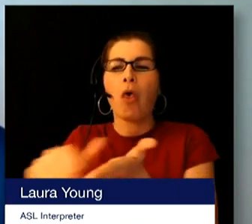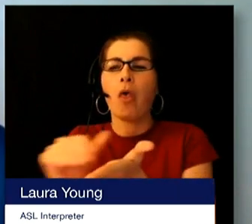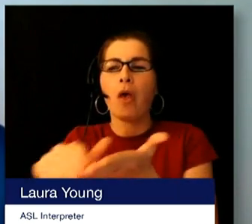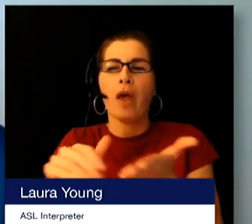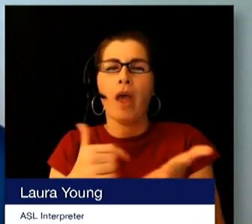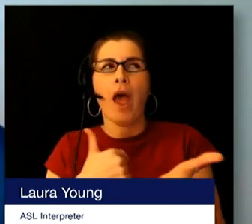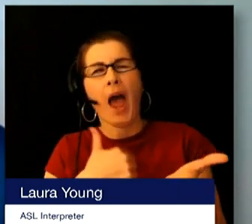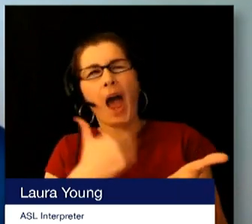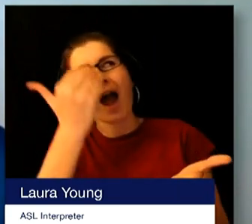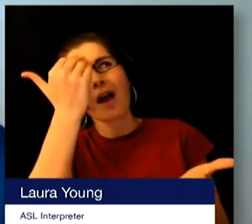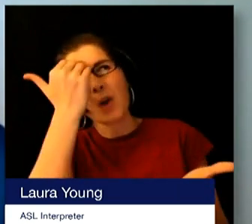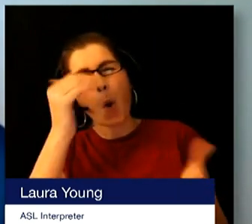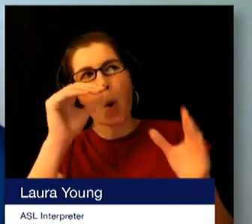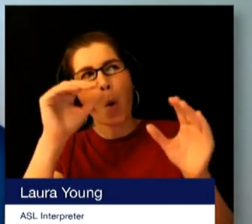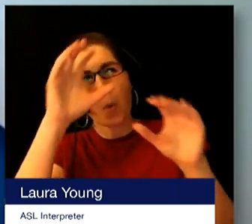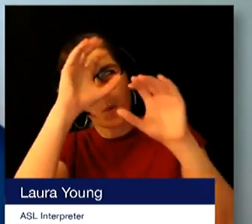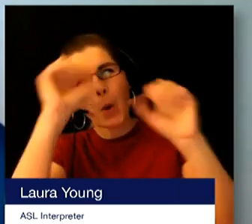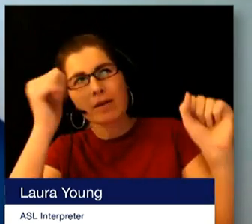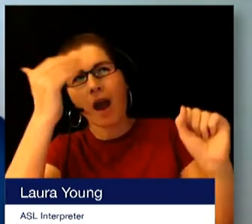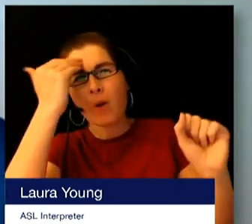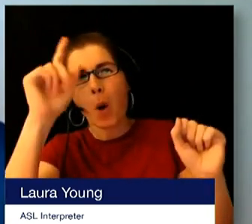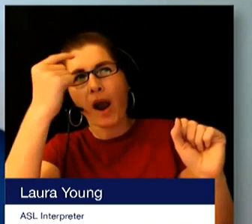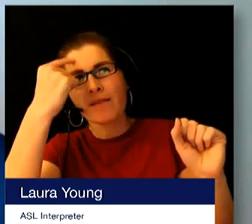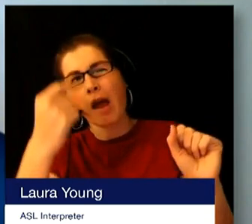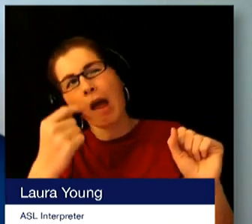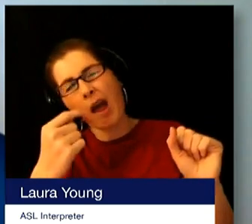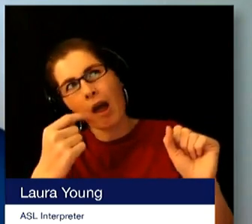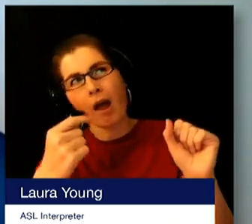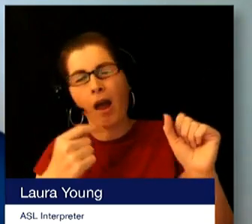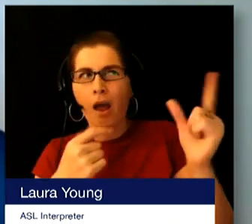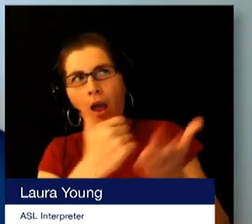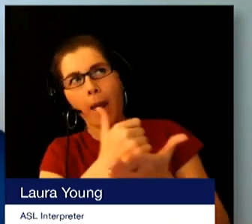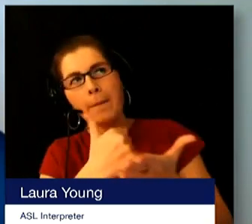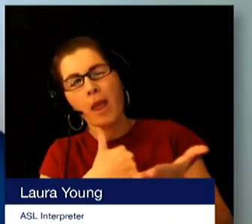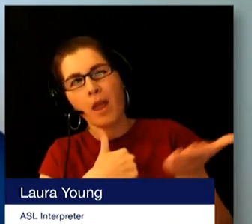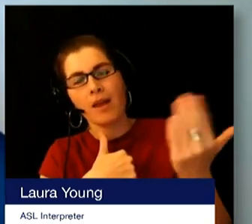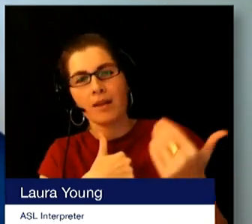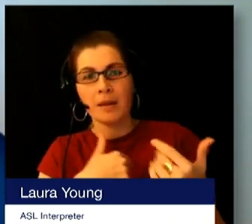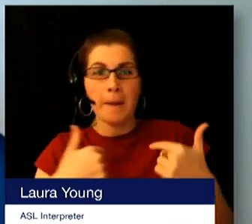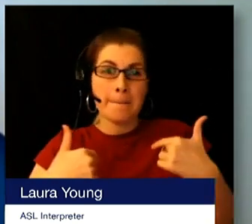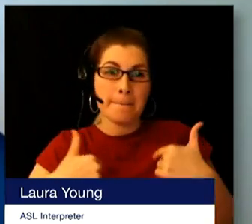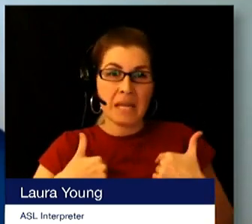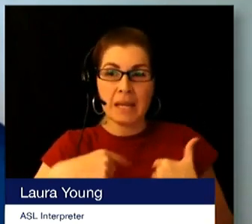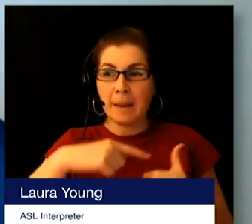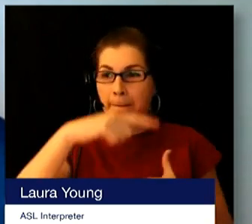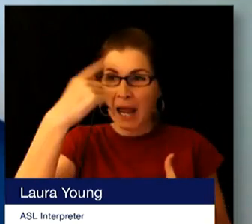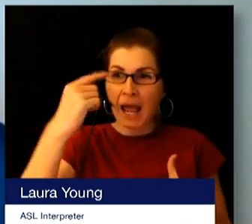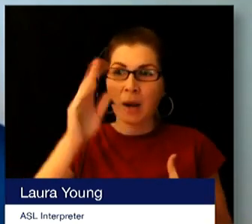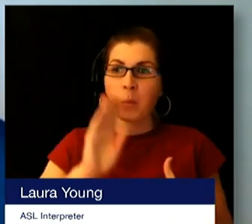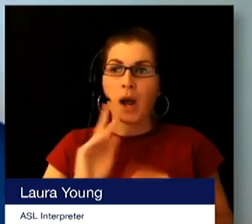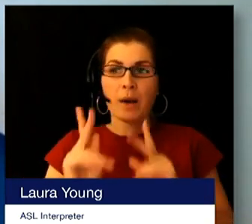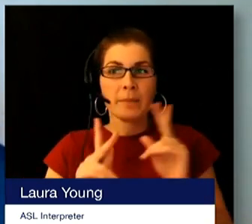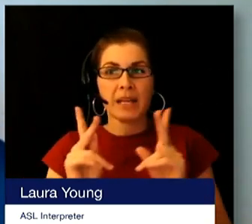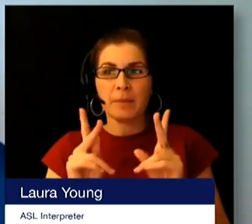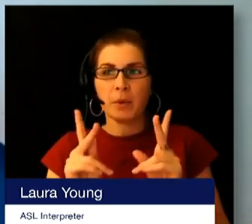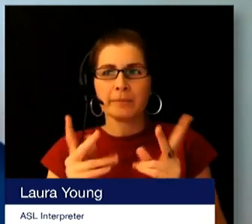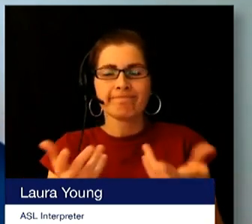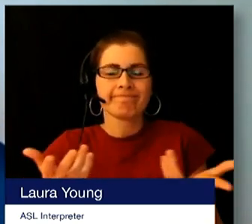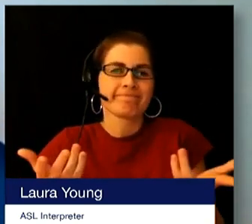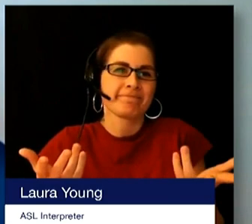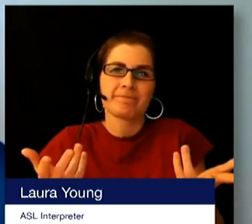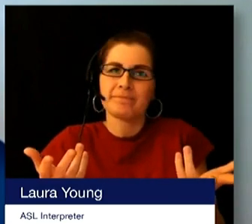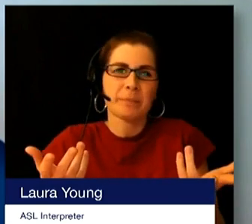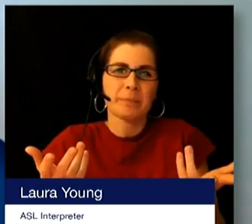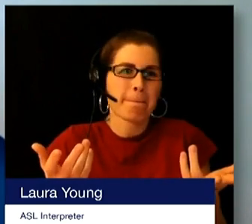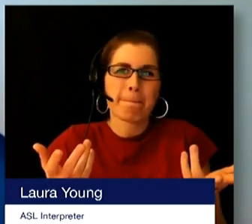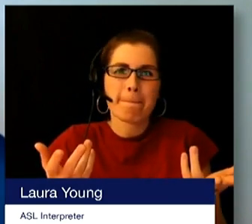somebody that knew the president or that knew the government, that knew the governor. People like me, black and brown people, just was something that